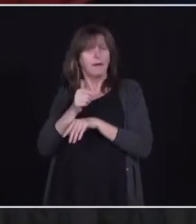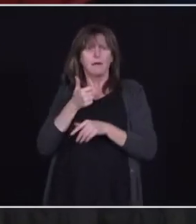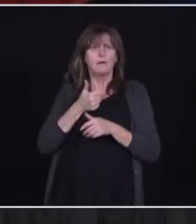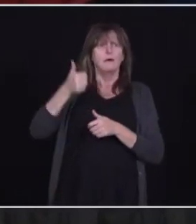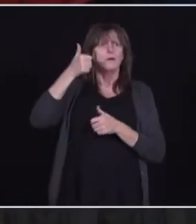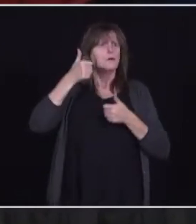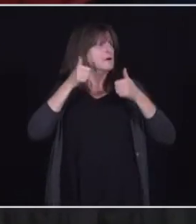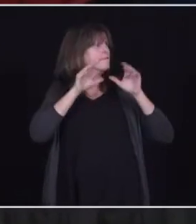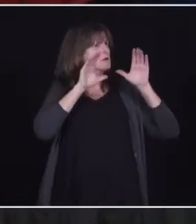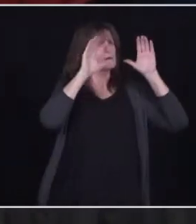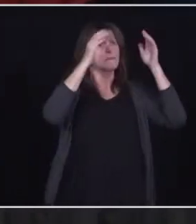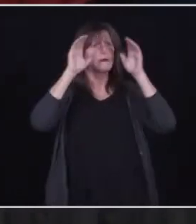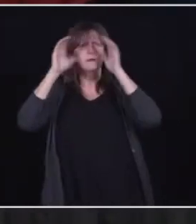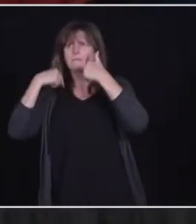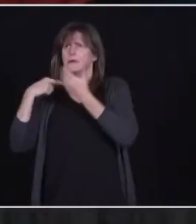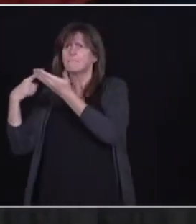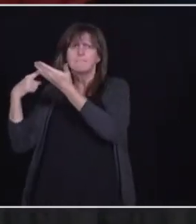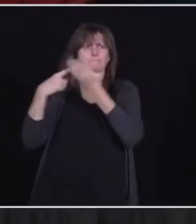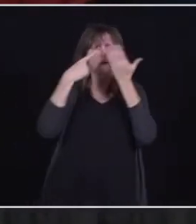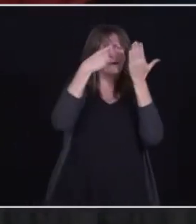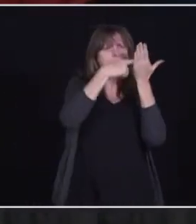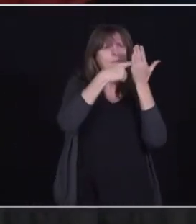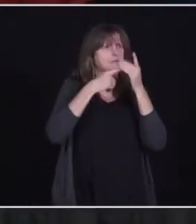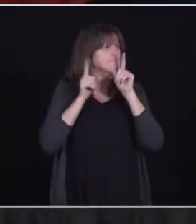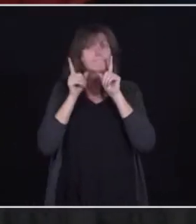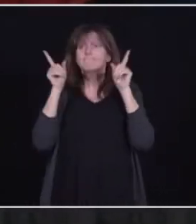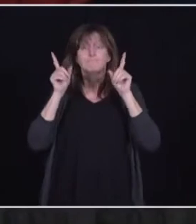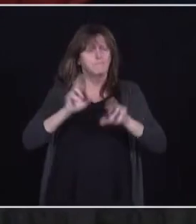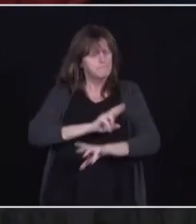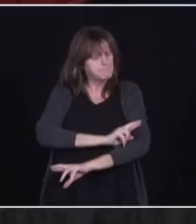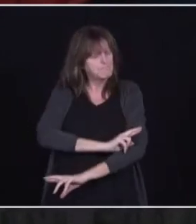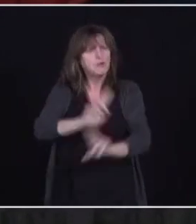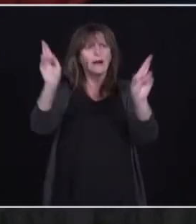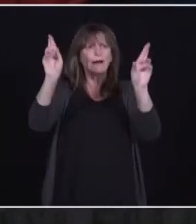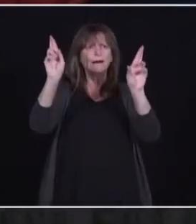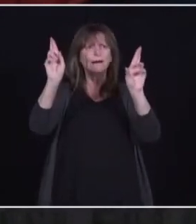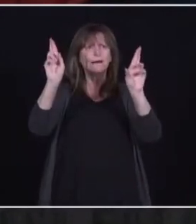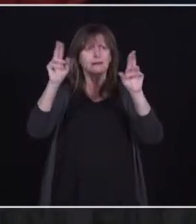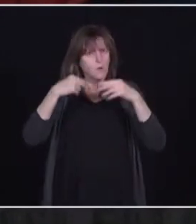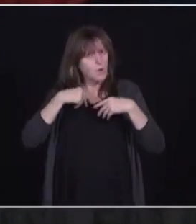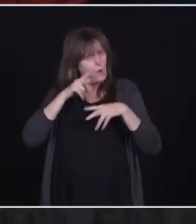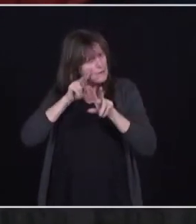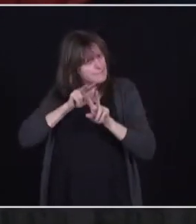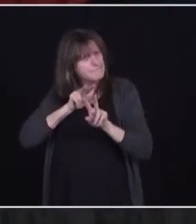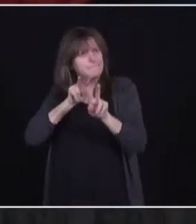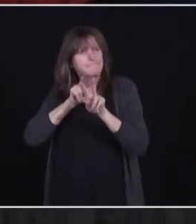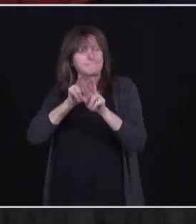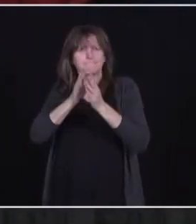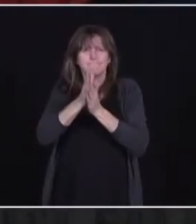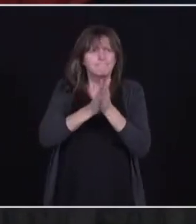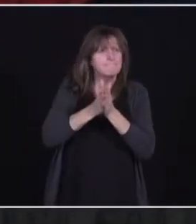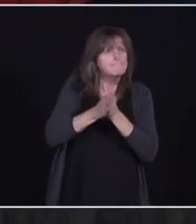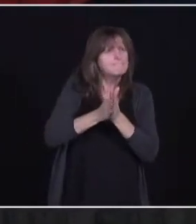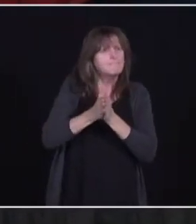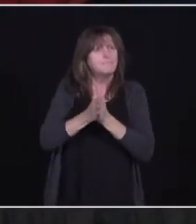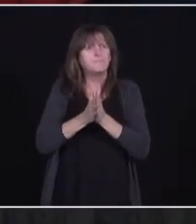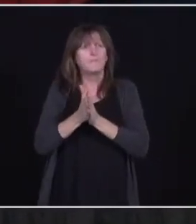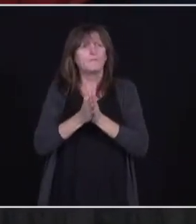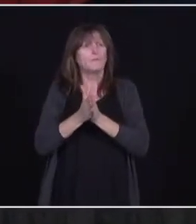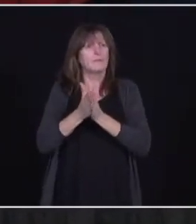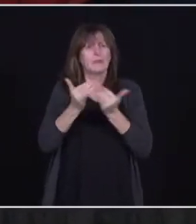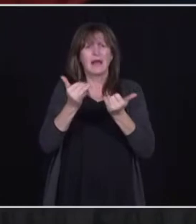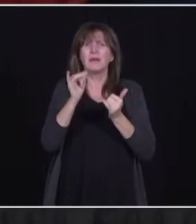those sites, and they are ready. There is an anticipation here that this is the light at the end of the tunnel, and we